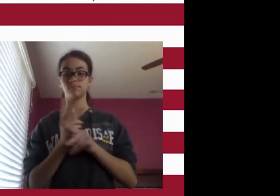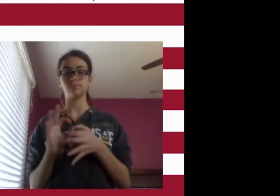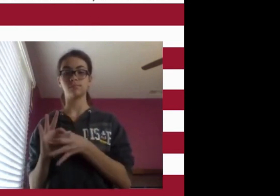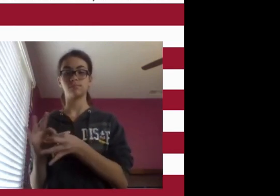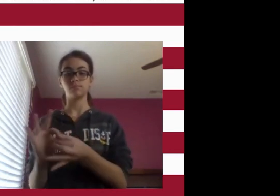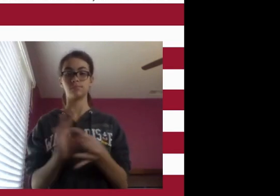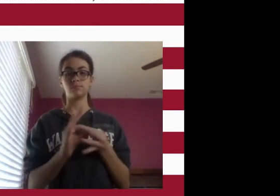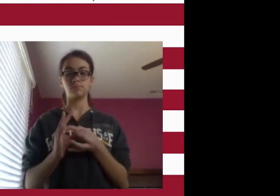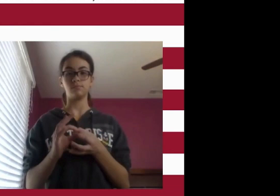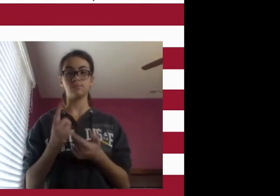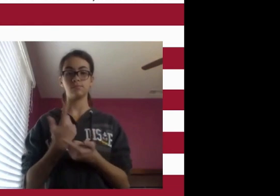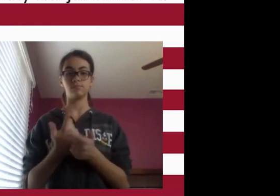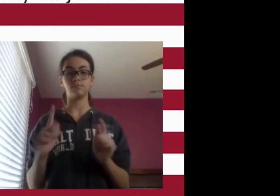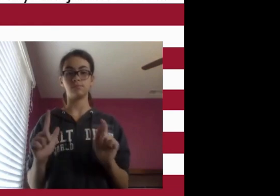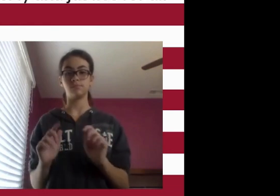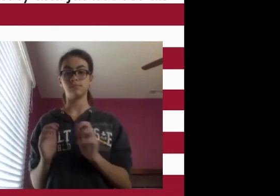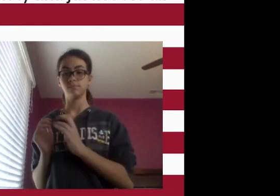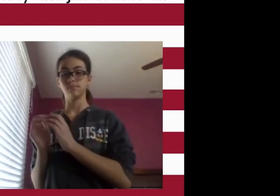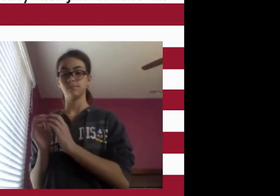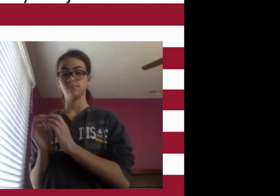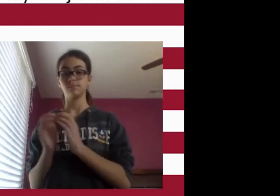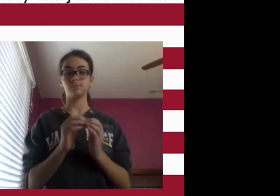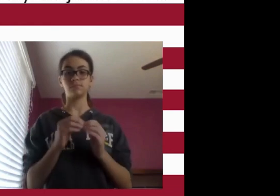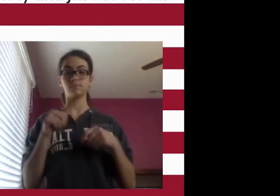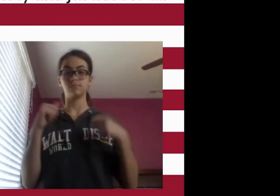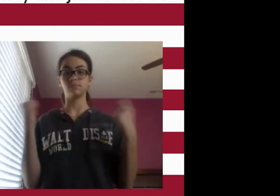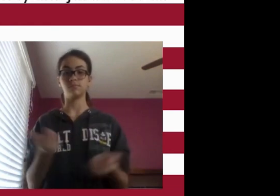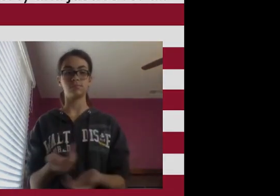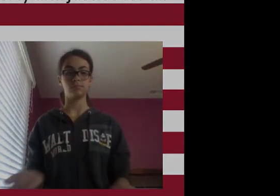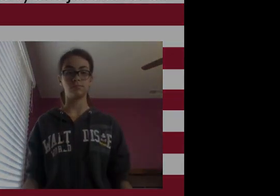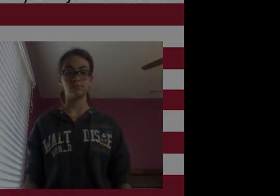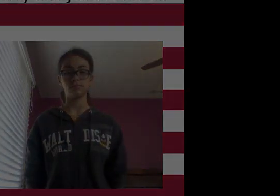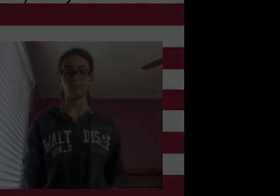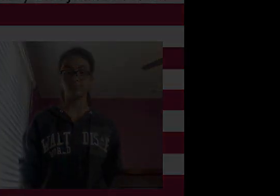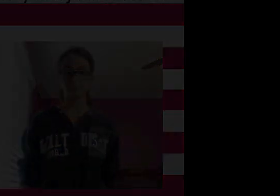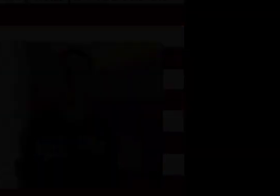under God, indivisible, with liberty and justice for all.